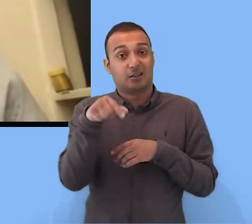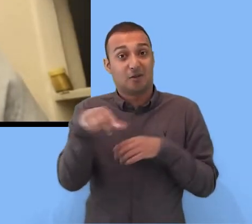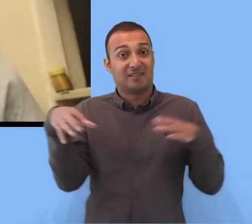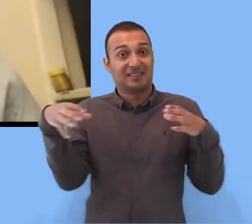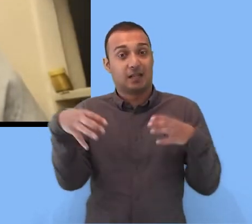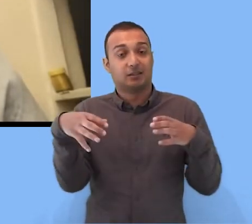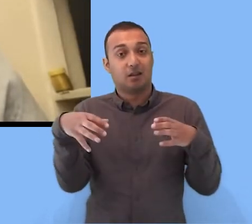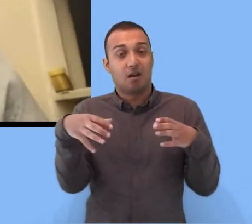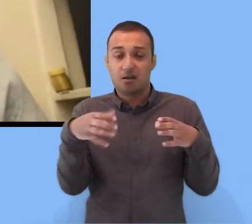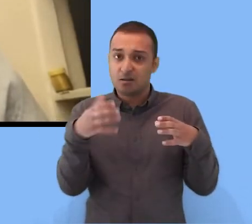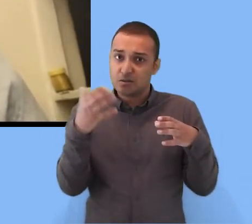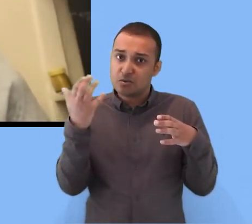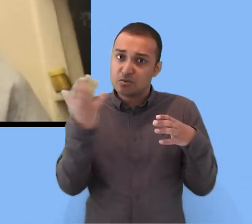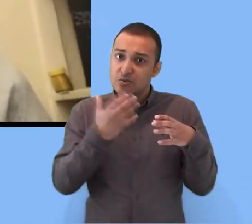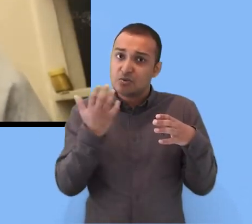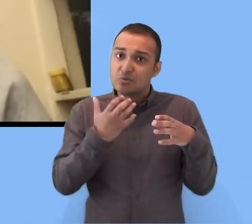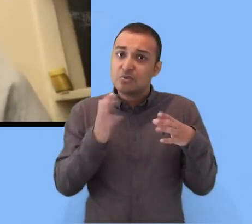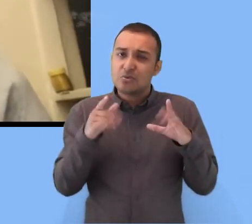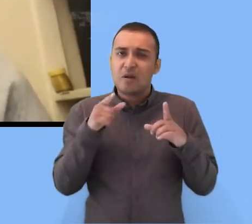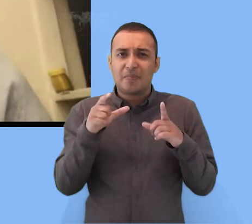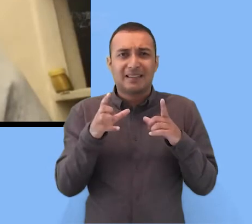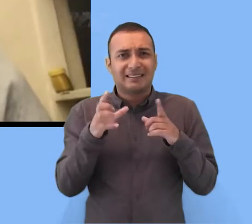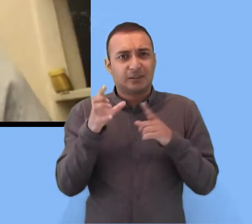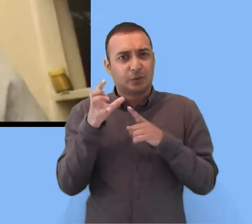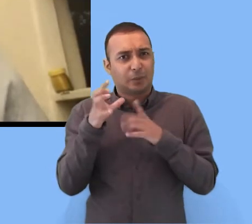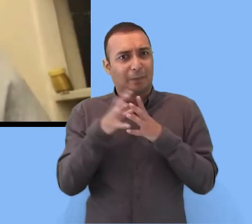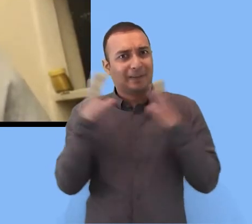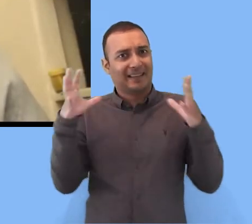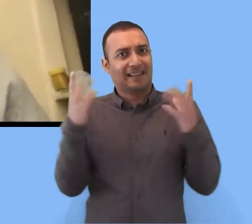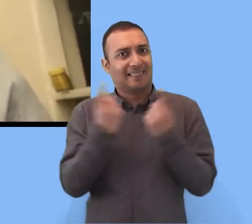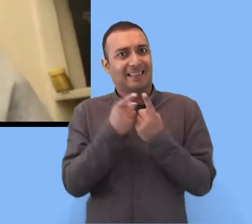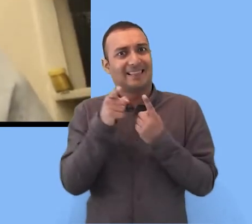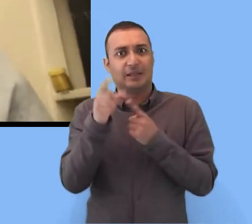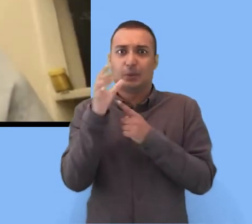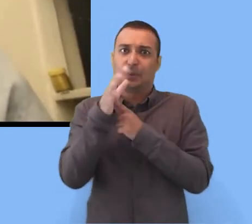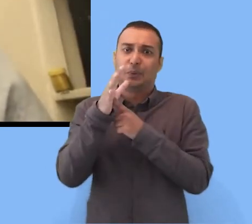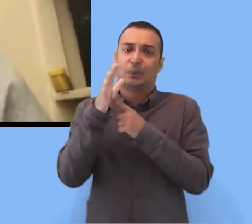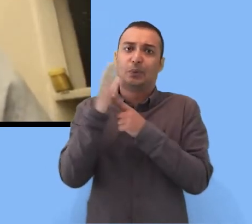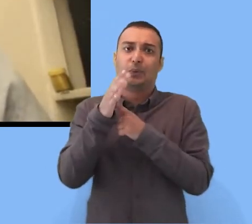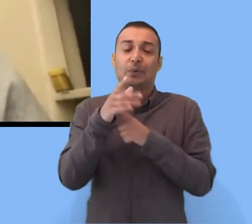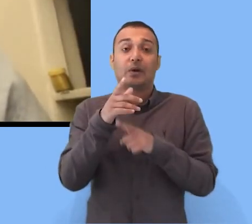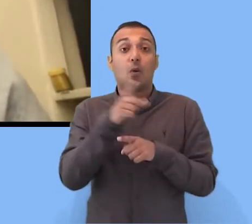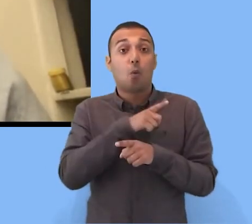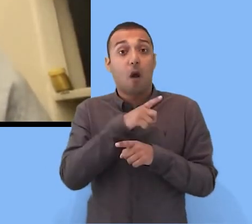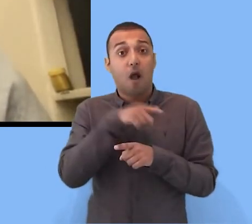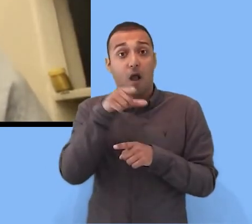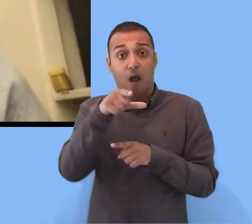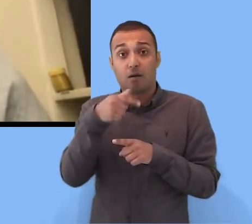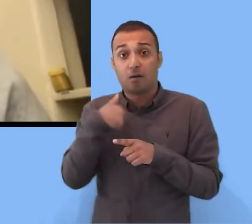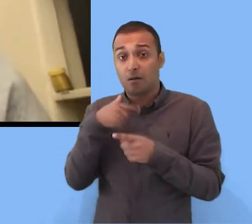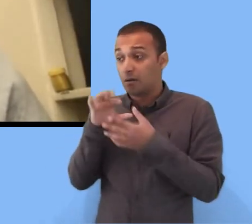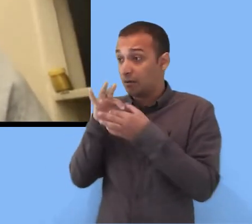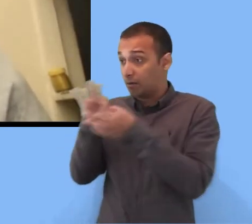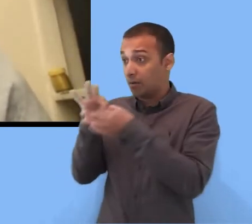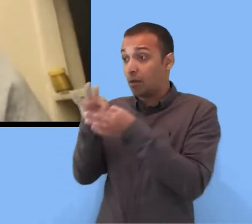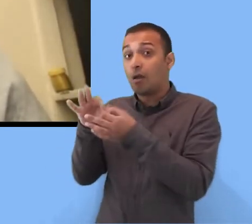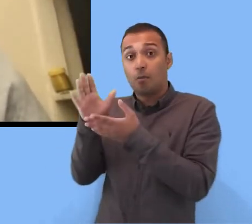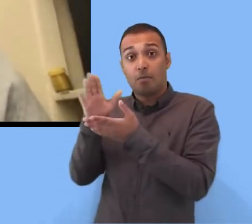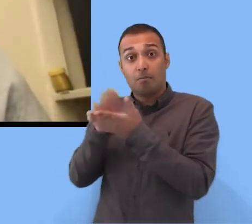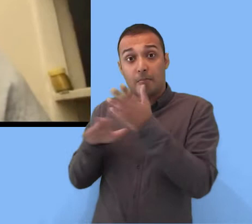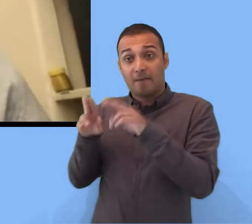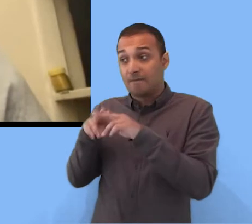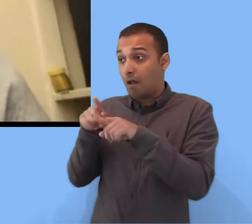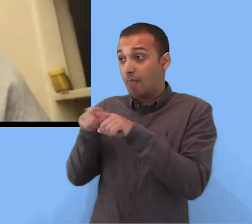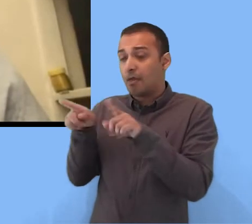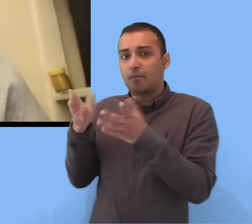And that's a big thing. That's a big thing. Because when it comes to engaging with our families, you know, often our parents are